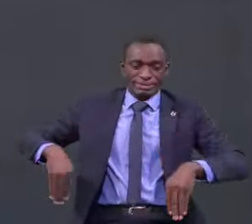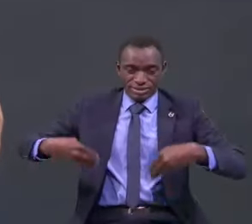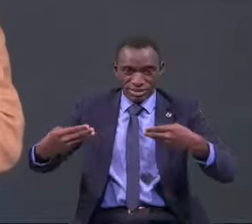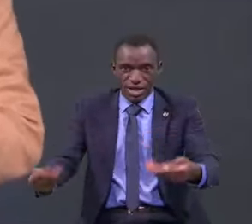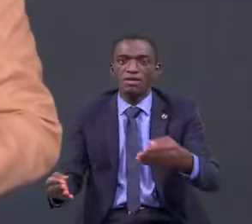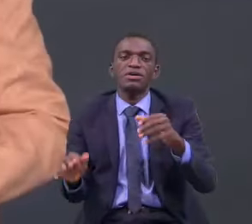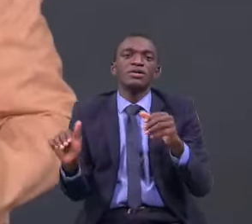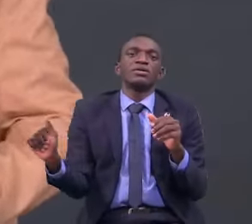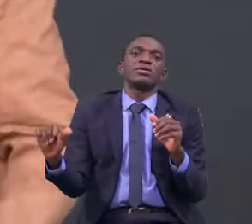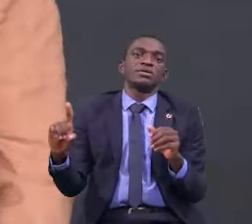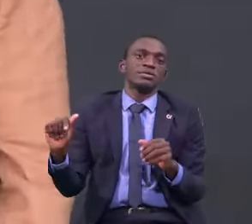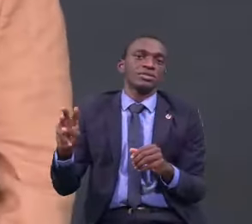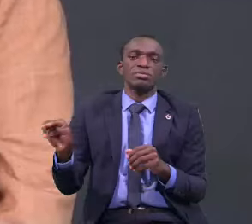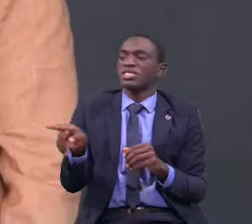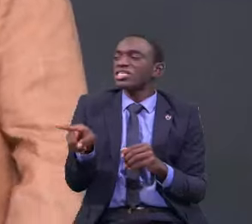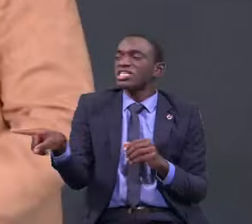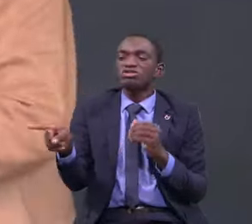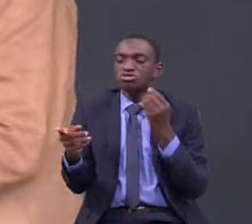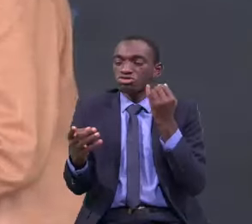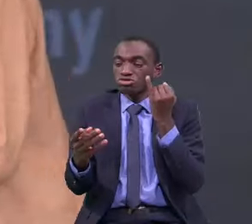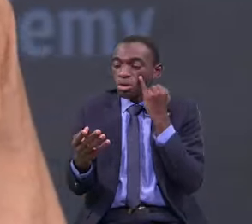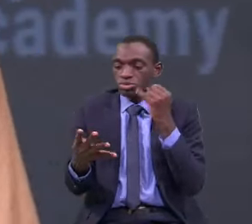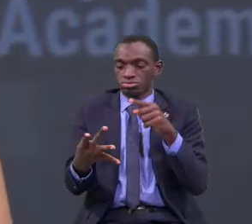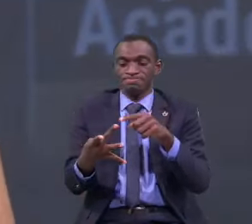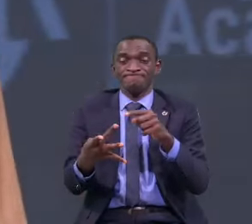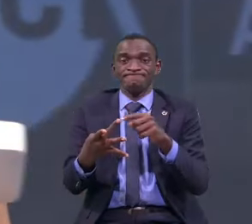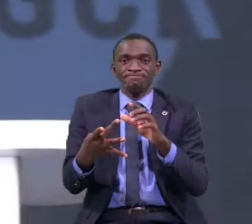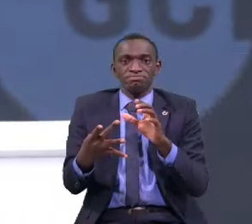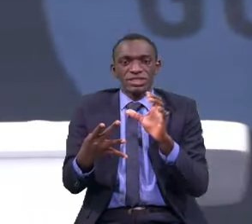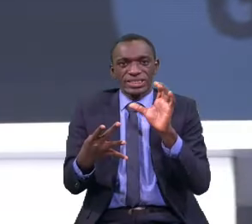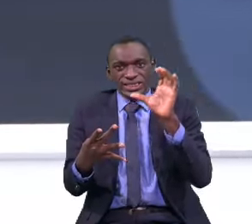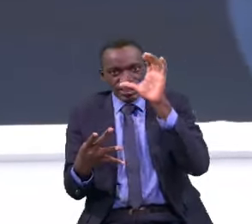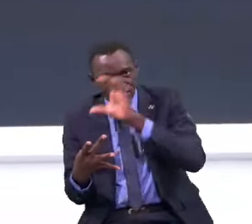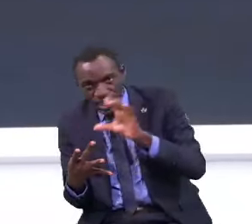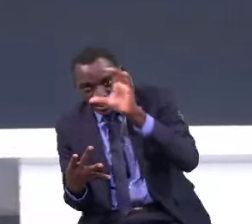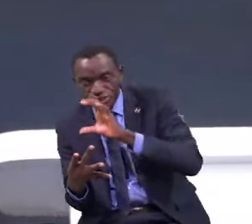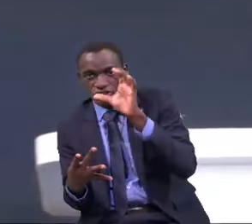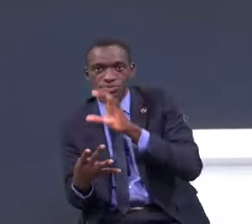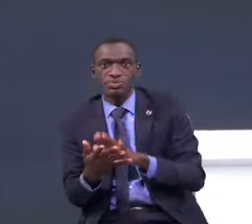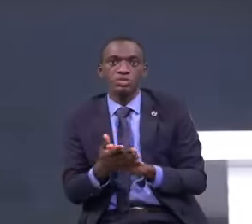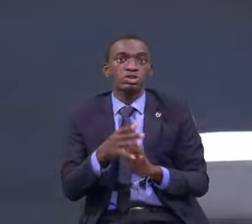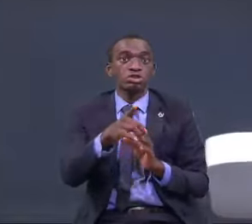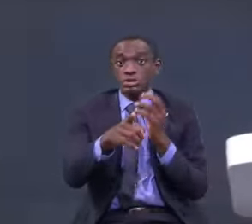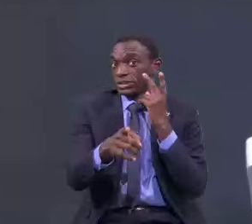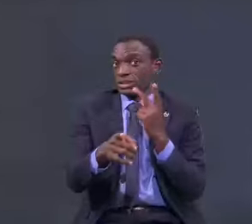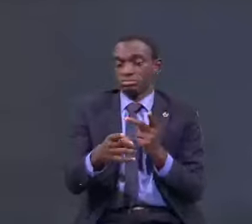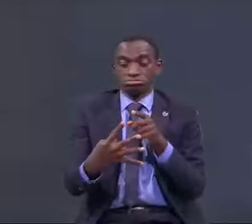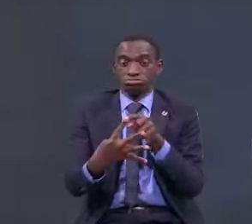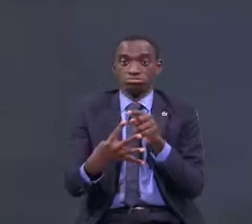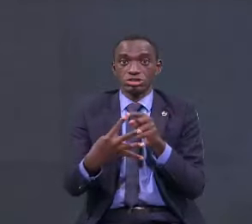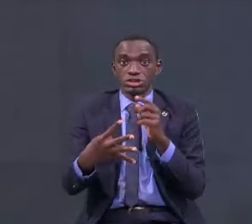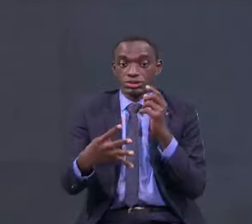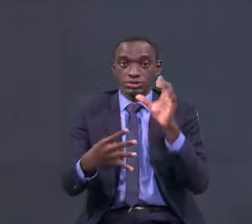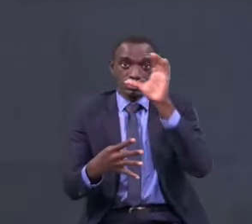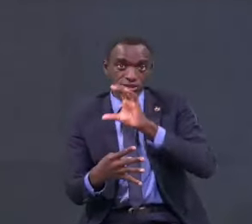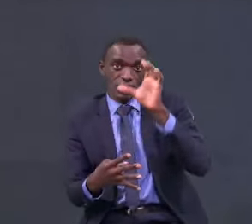He was to search. You see, as you come to this life, and you have a